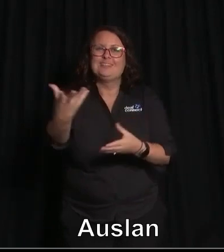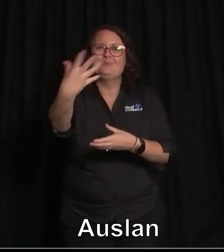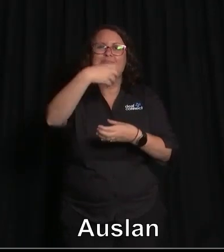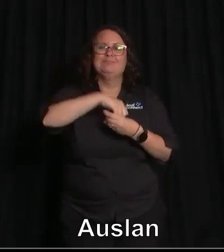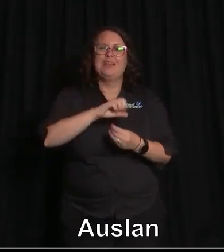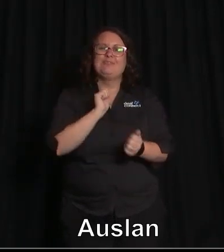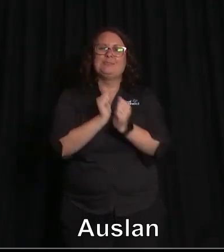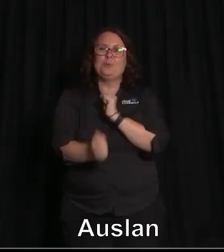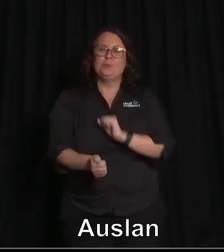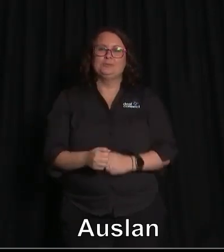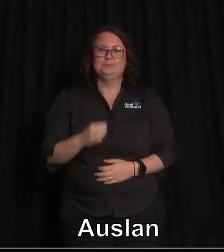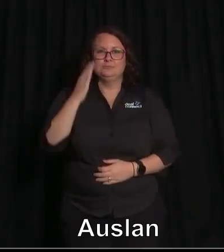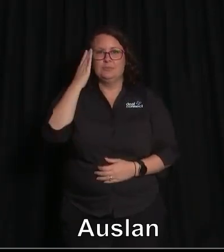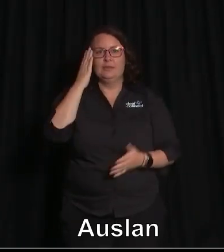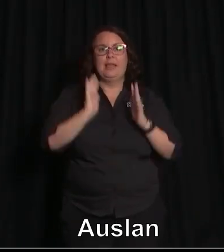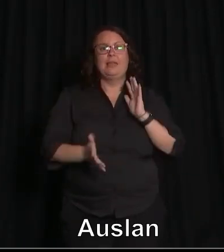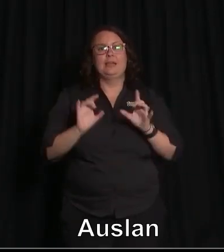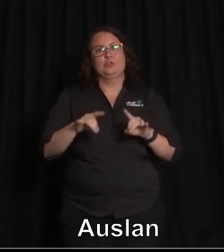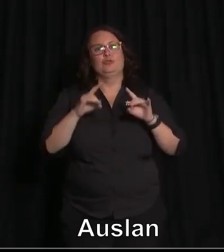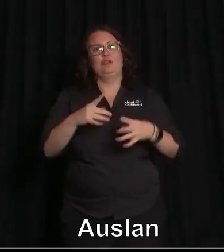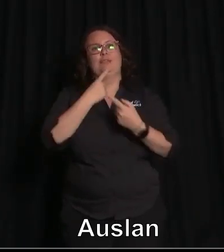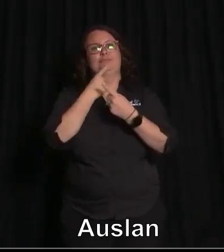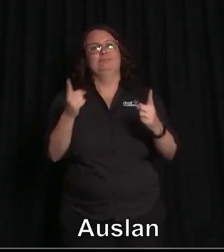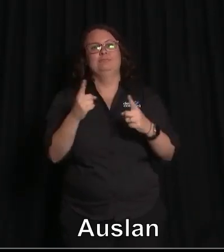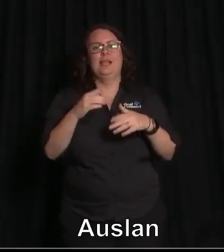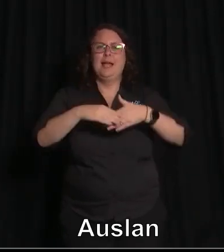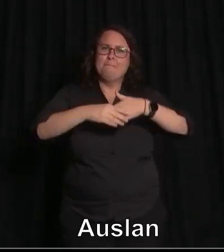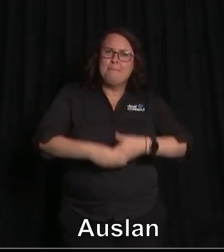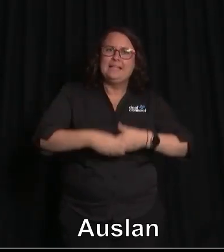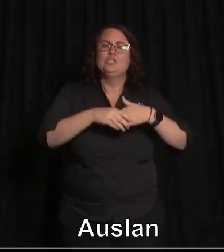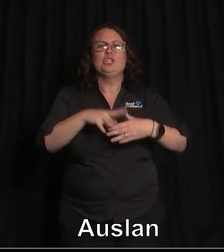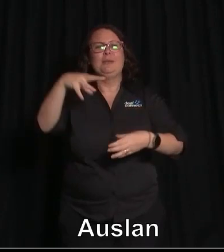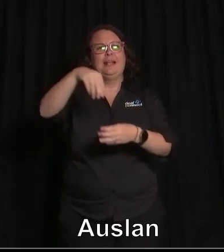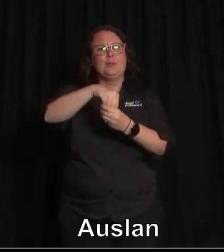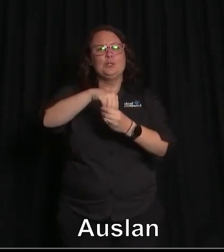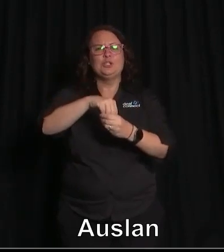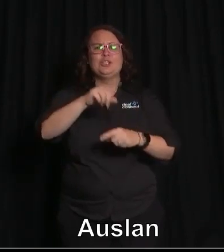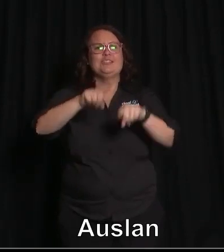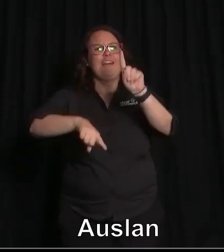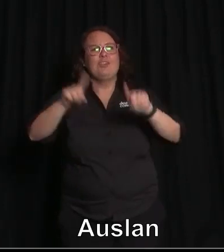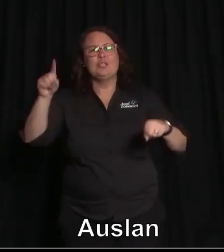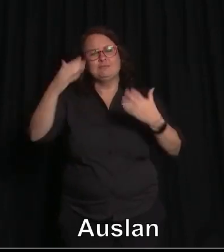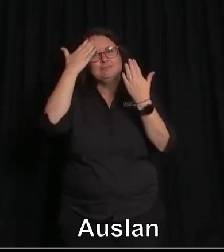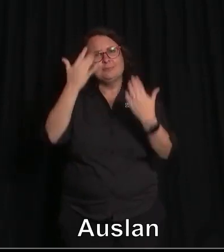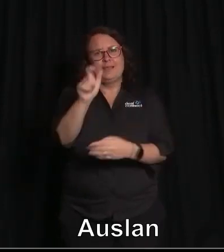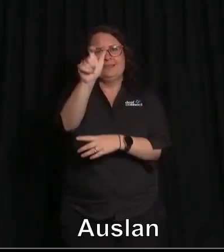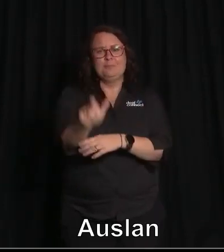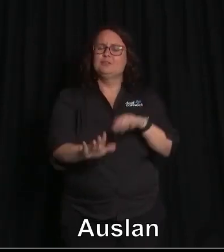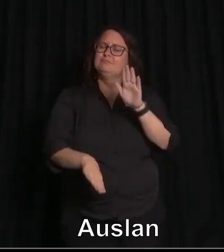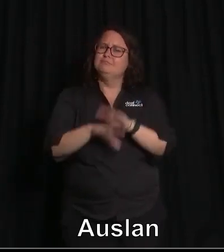spoke of the support from Athletics Australia. Yes, mateship, inclusion, diversity, and respecting the individual should be